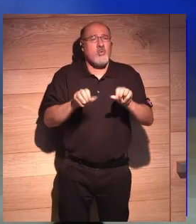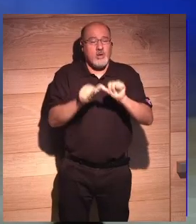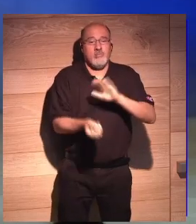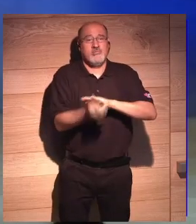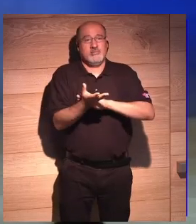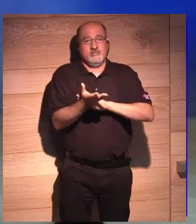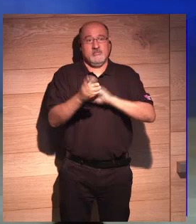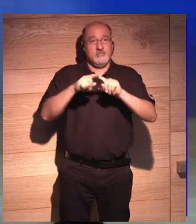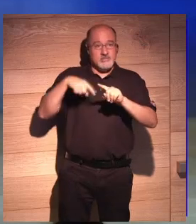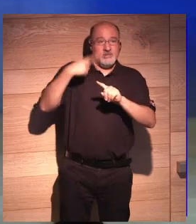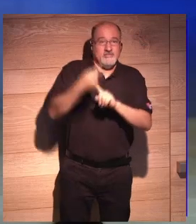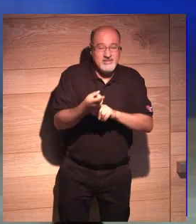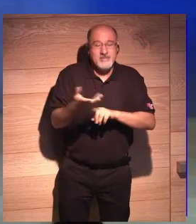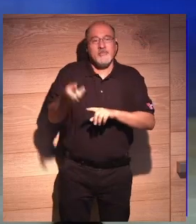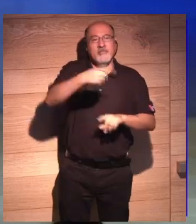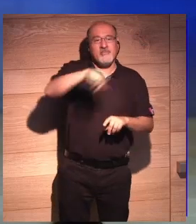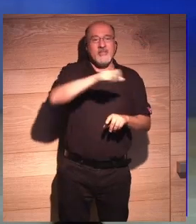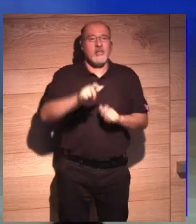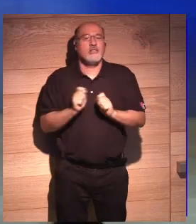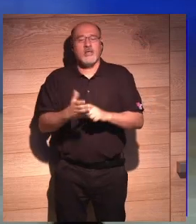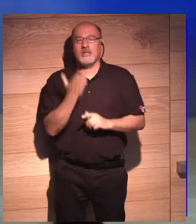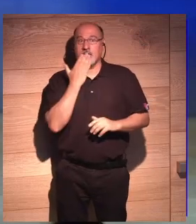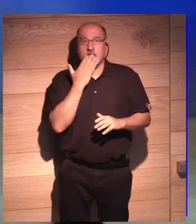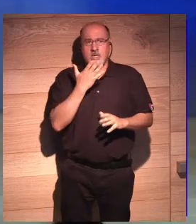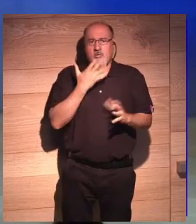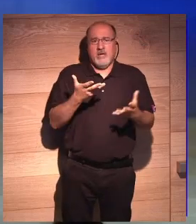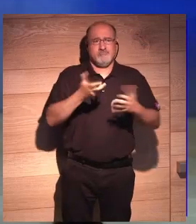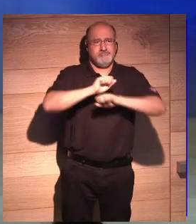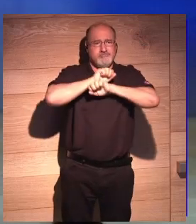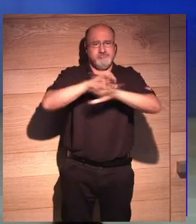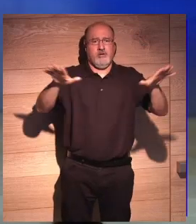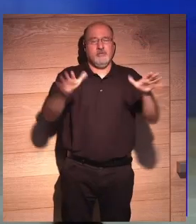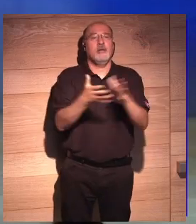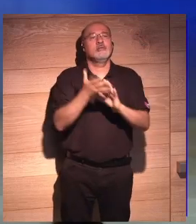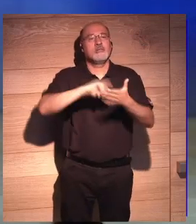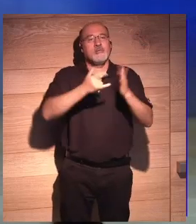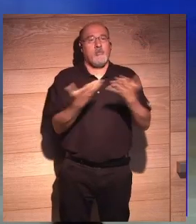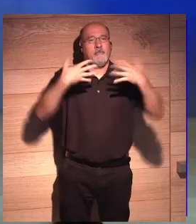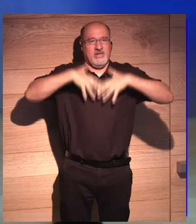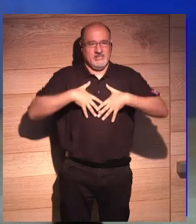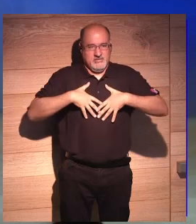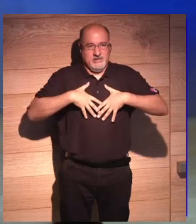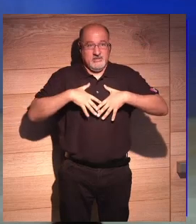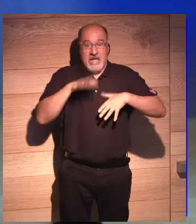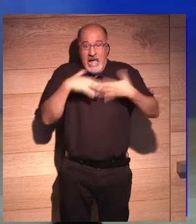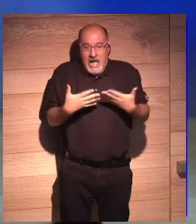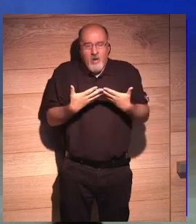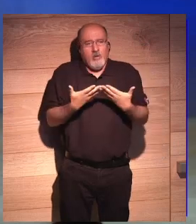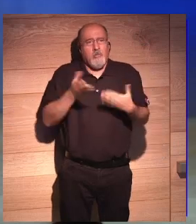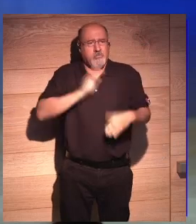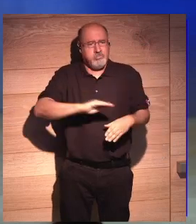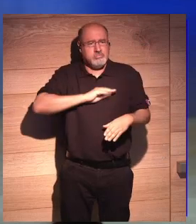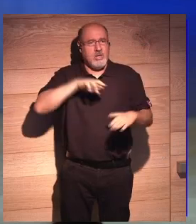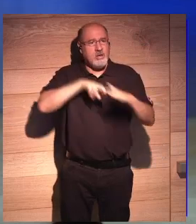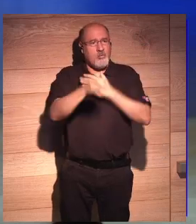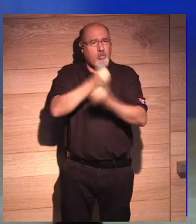entertainment and in enterprise. To do that, we're putting quite a lot of money into innovation and